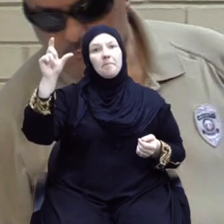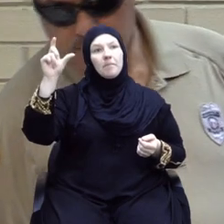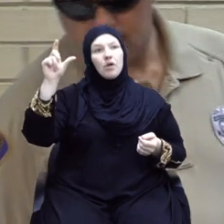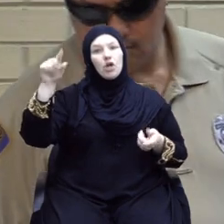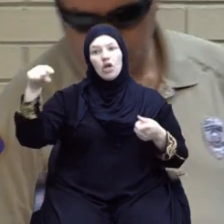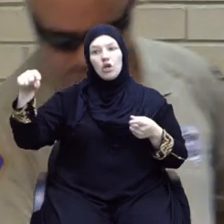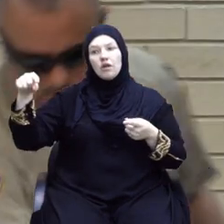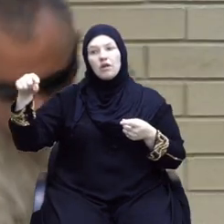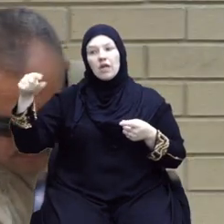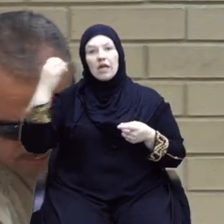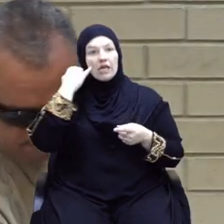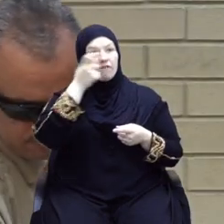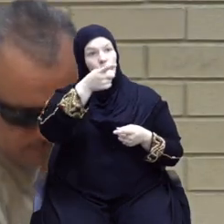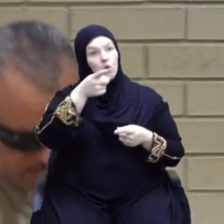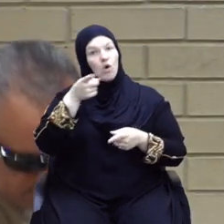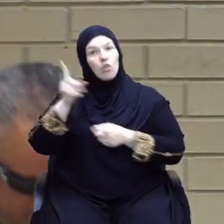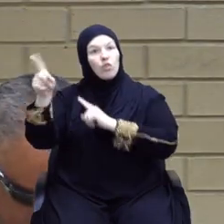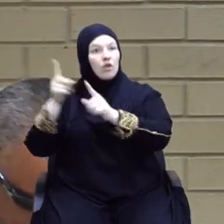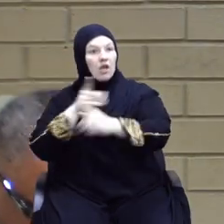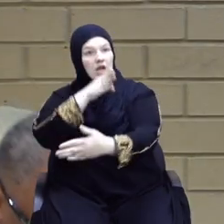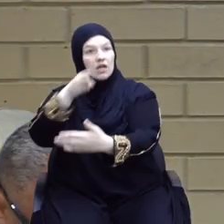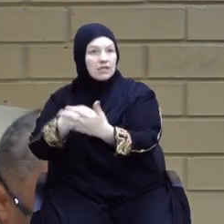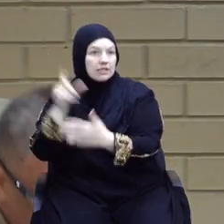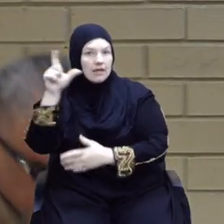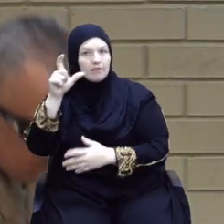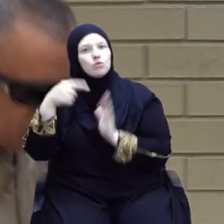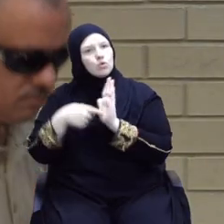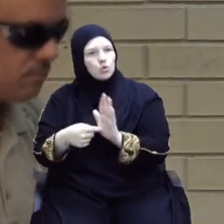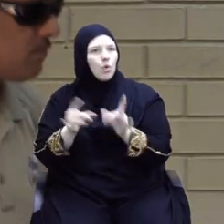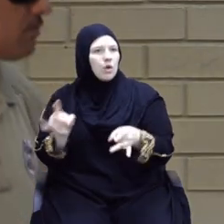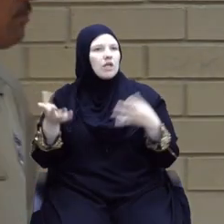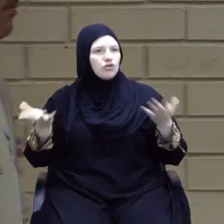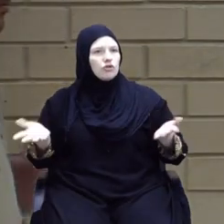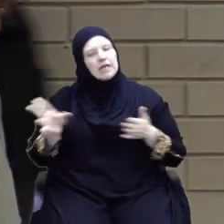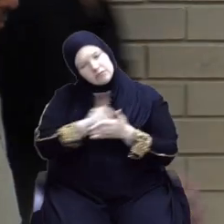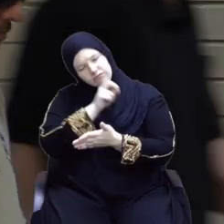bigotry and a form of hatred and discrimination.